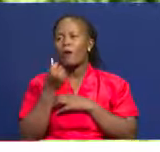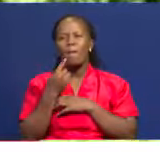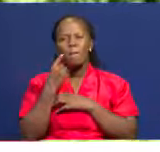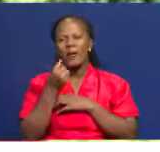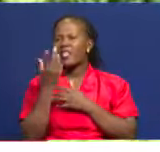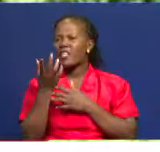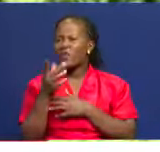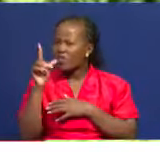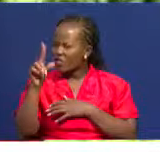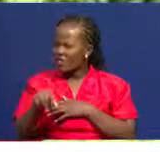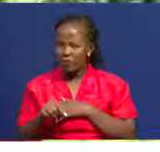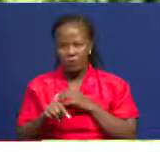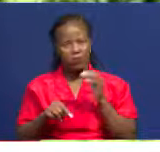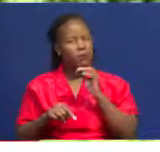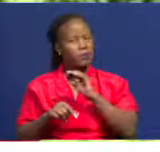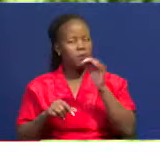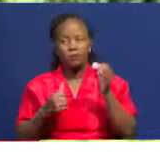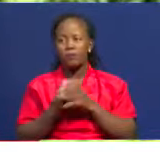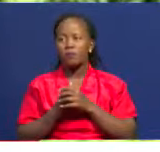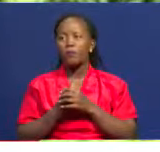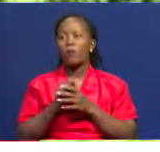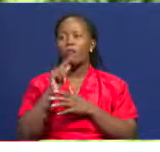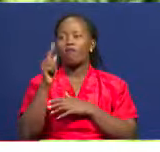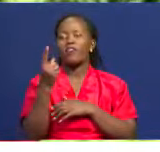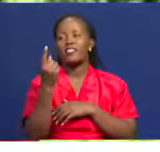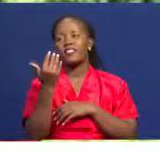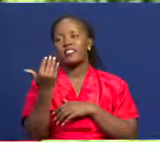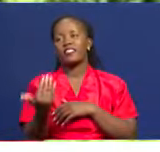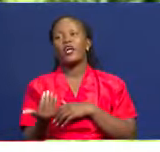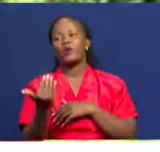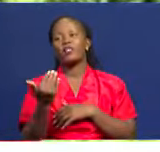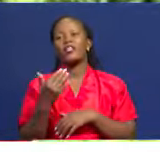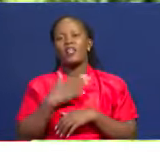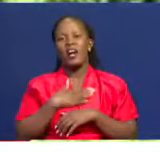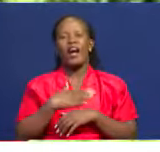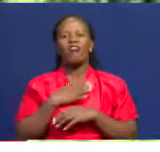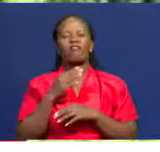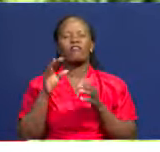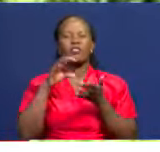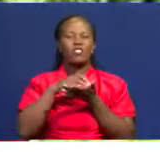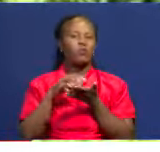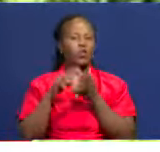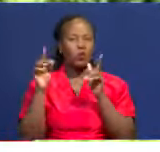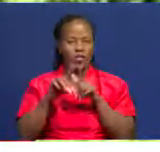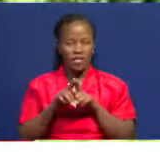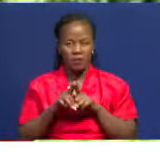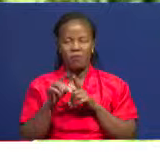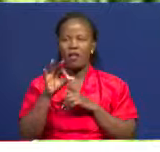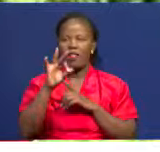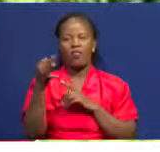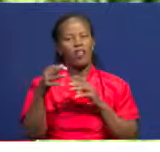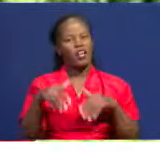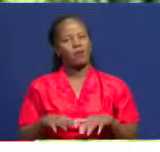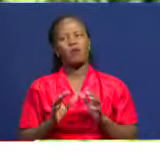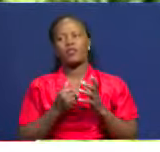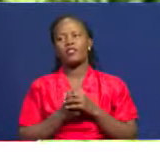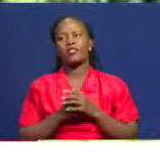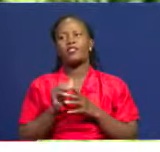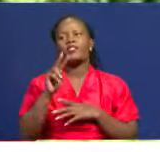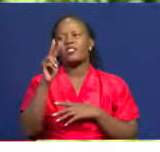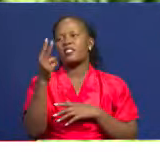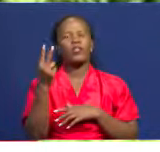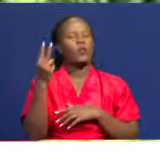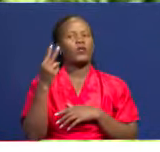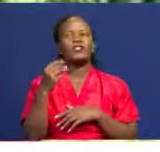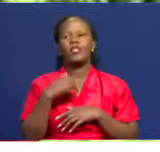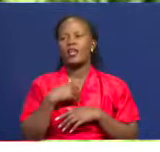cheap. Mtoto wa kwanza akona sickle cell, alafu watatu pia akona sickle cell. Wapili, yeye ndiye alipatikana ya kwamba